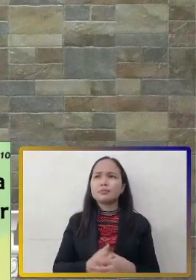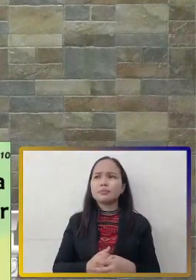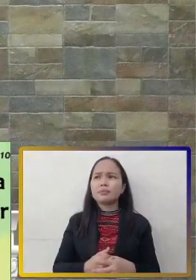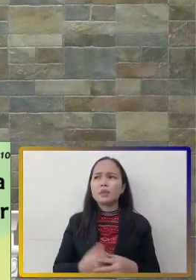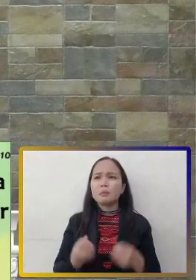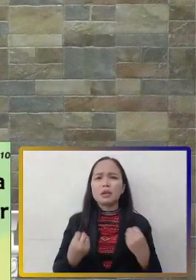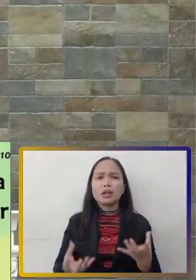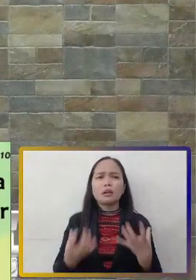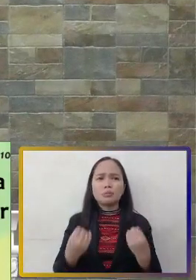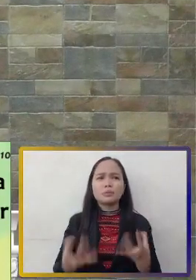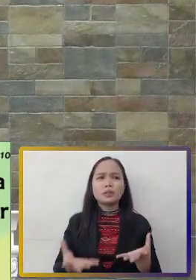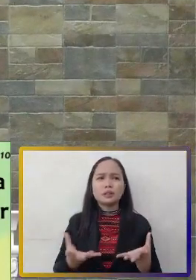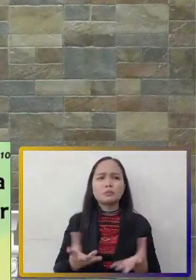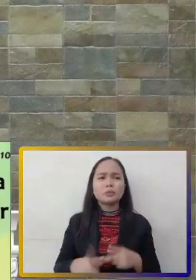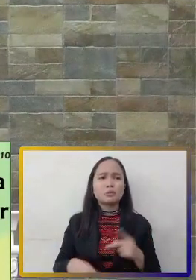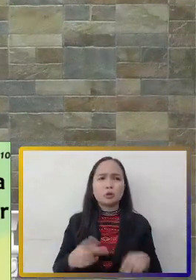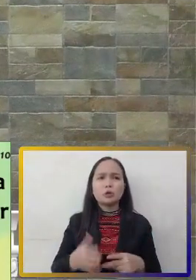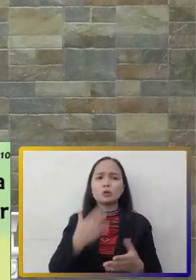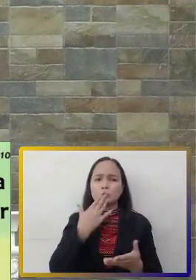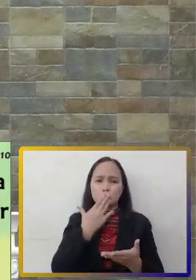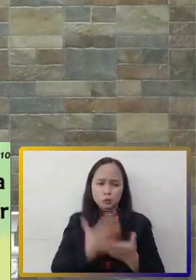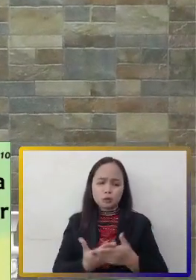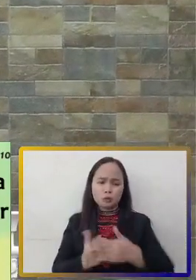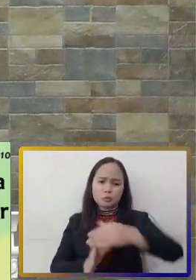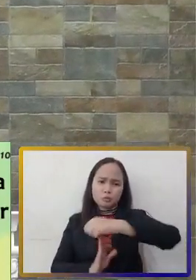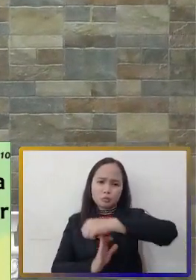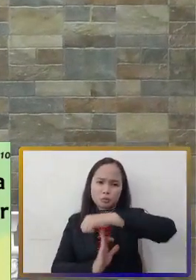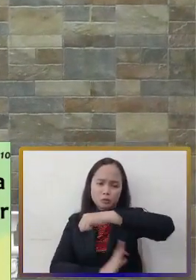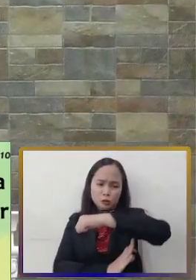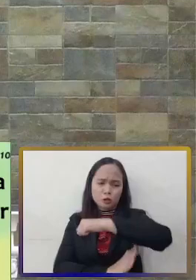nagbibuild na maayos naman yung pundasyon pero marupok yung itinayo.